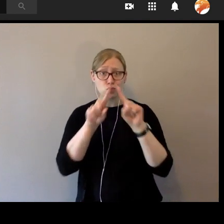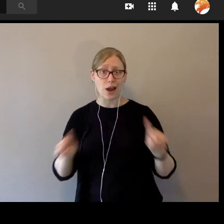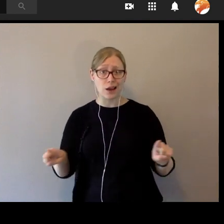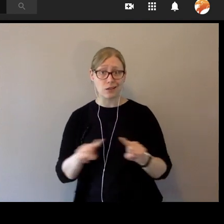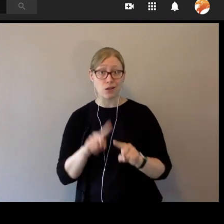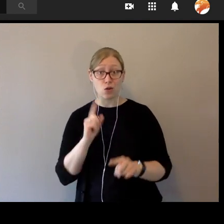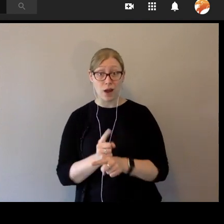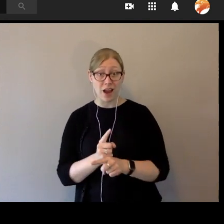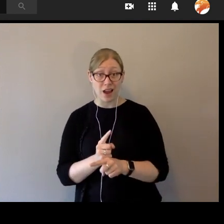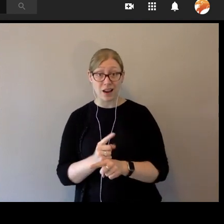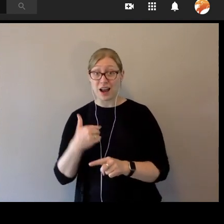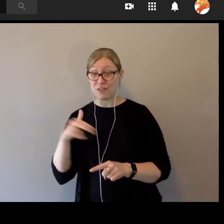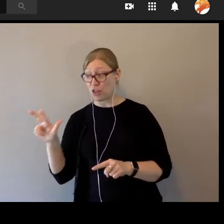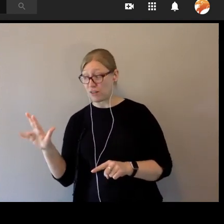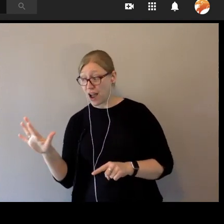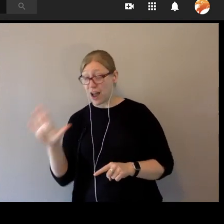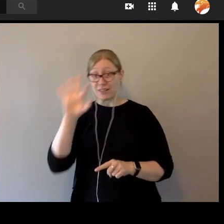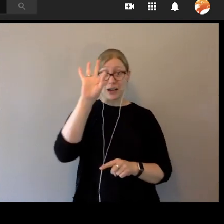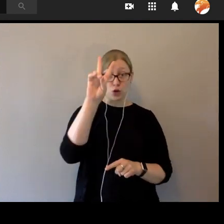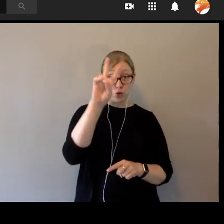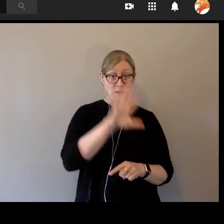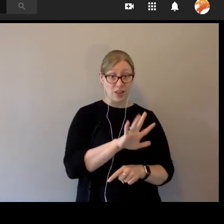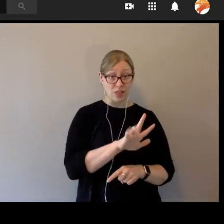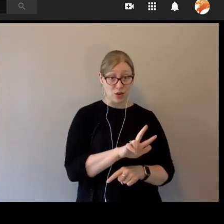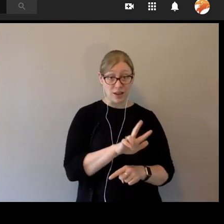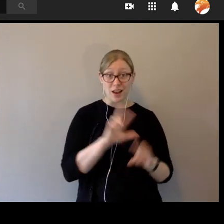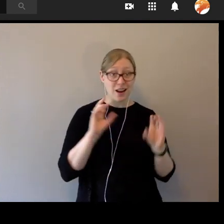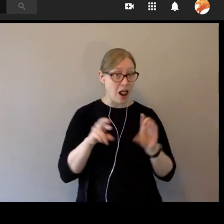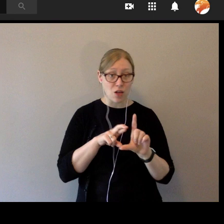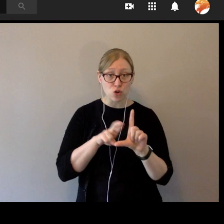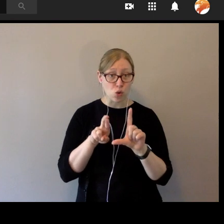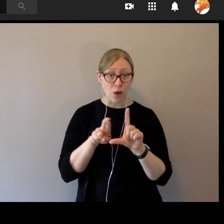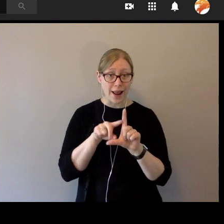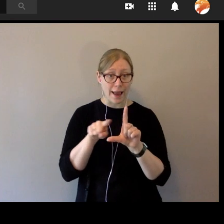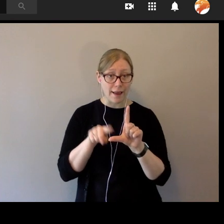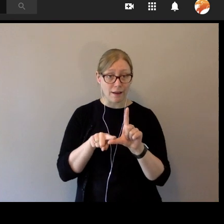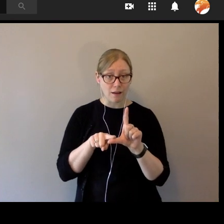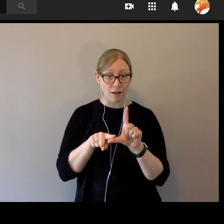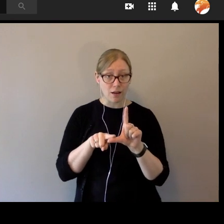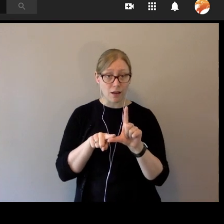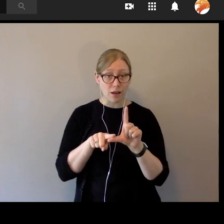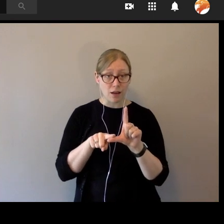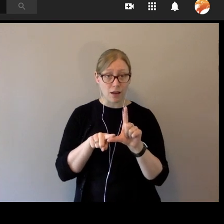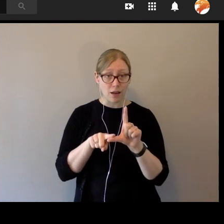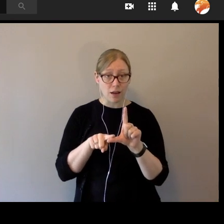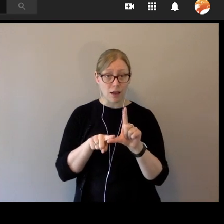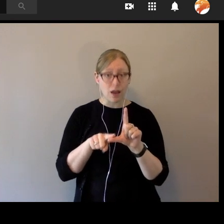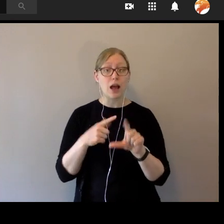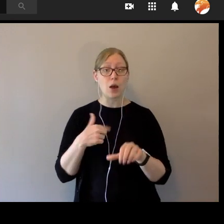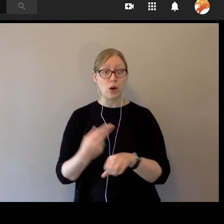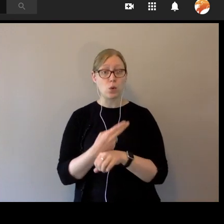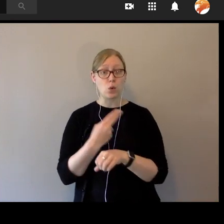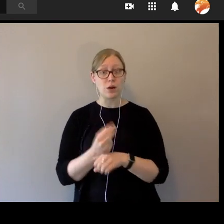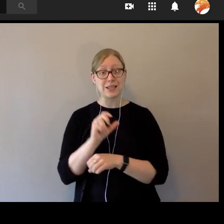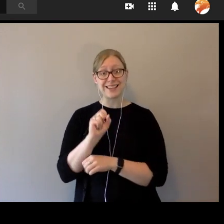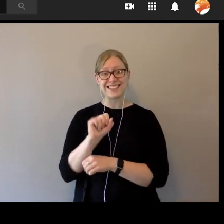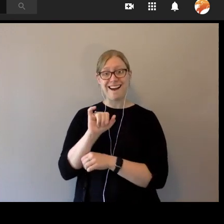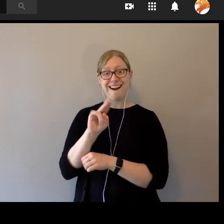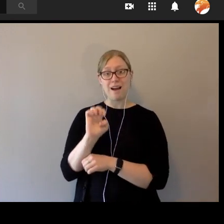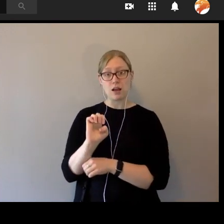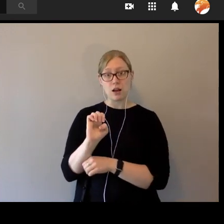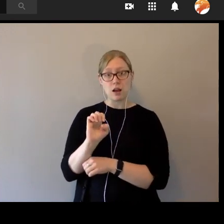and 53. So if I'm going to use sine, and some people are pronouncing it sin. Remember, it's even if it's written